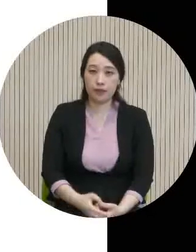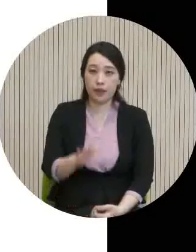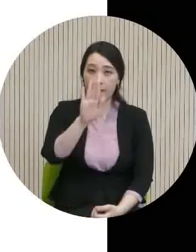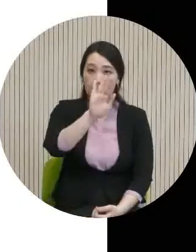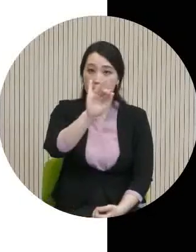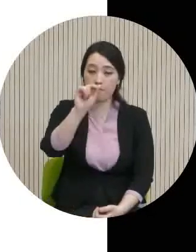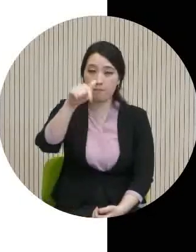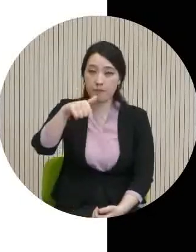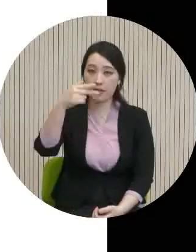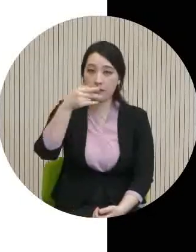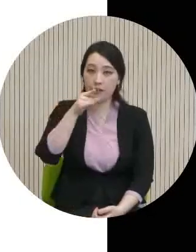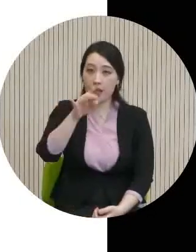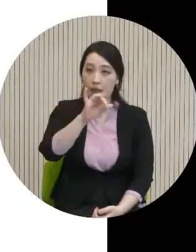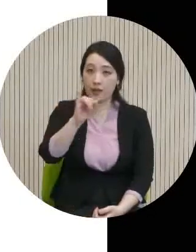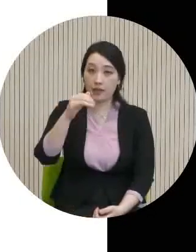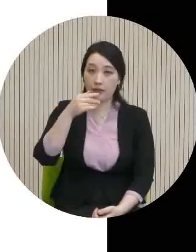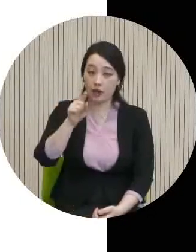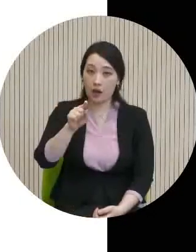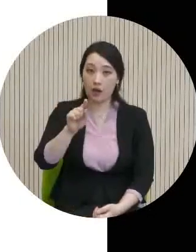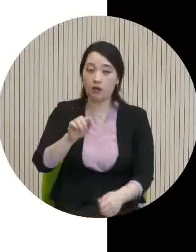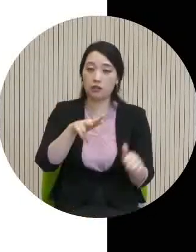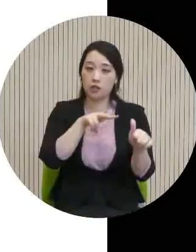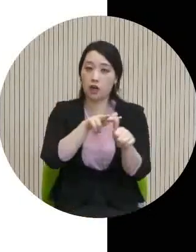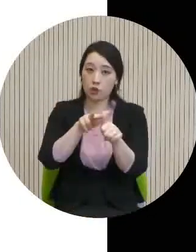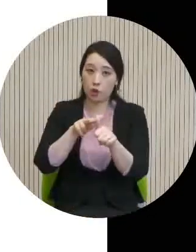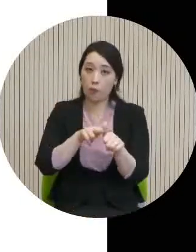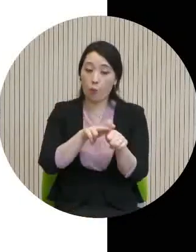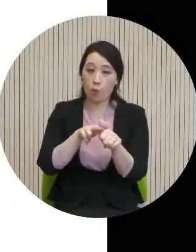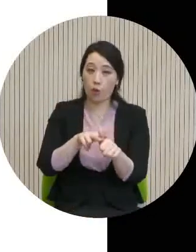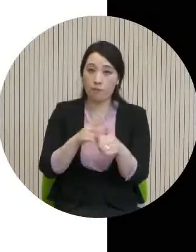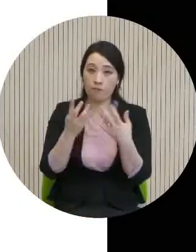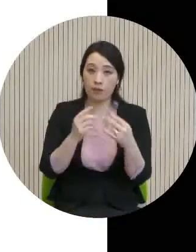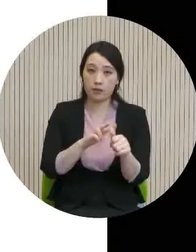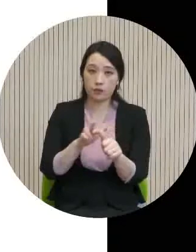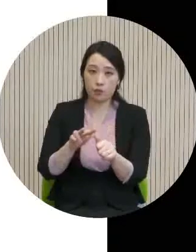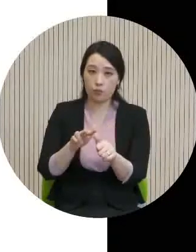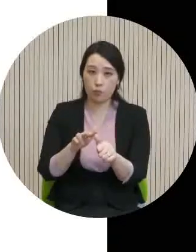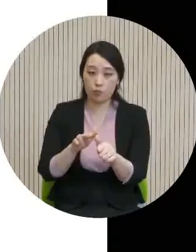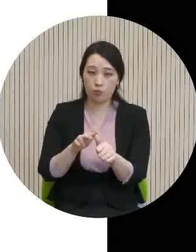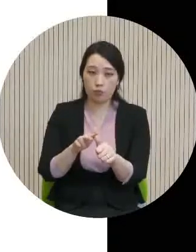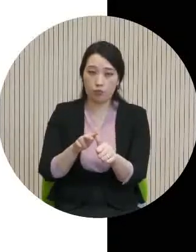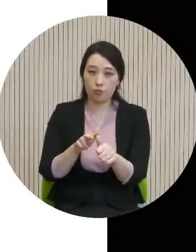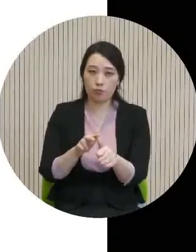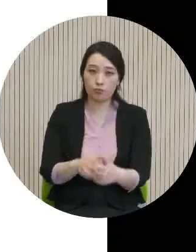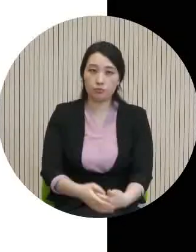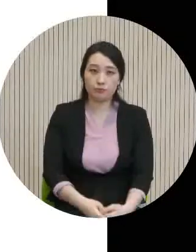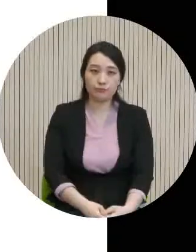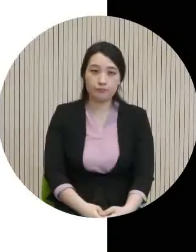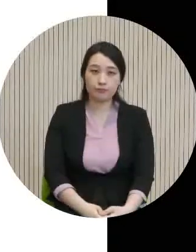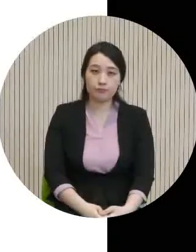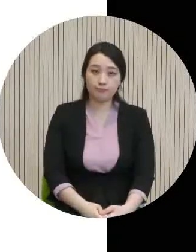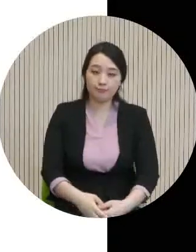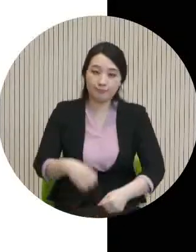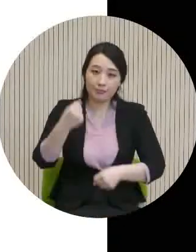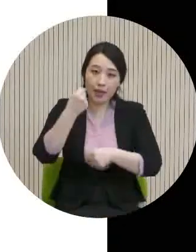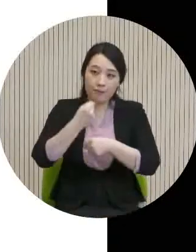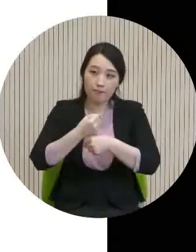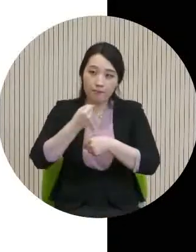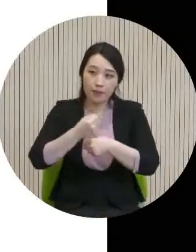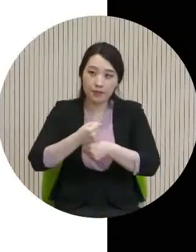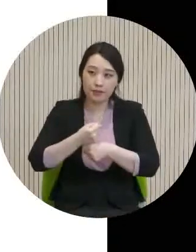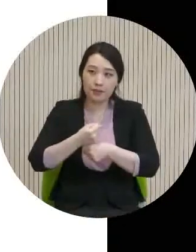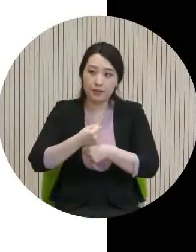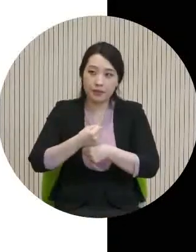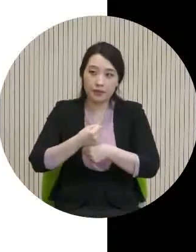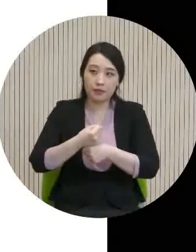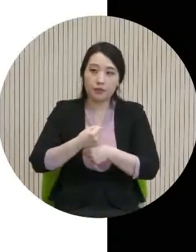their organizations that hold big data to share them with those